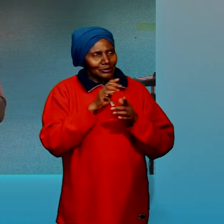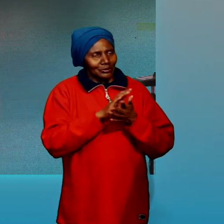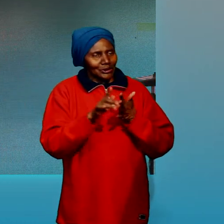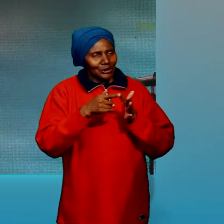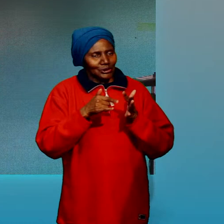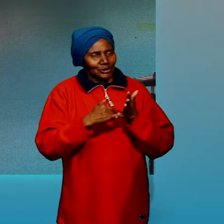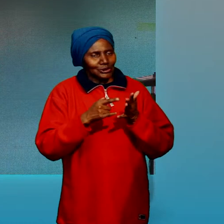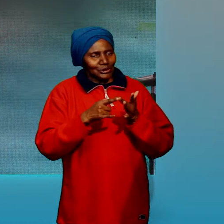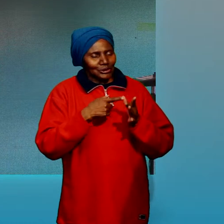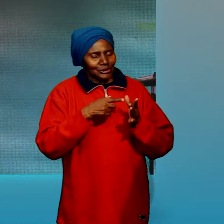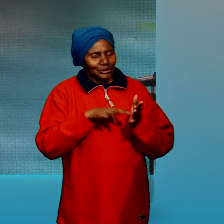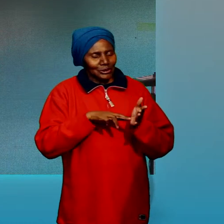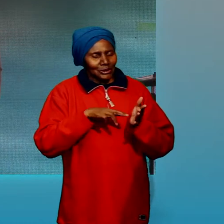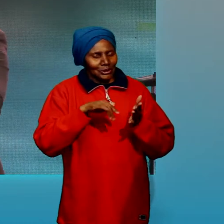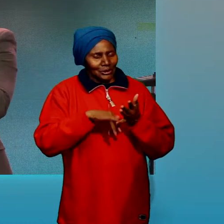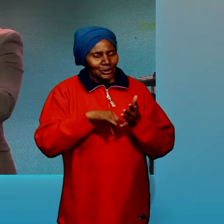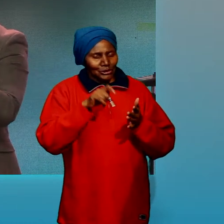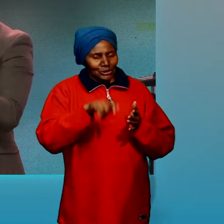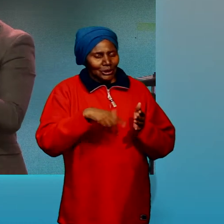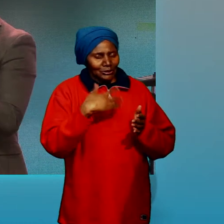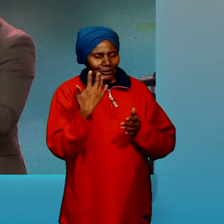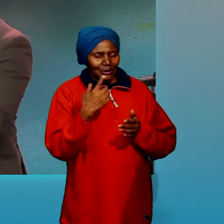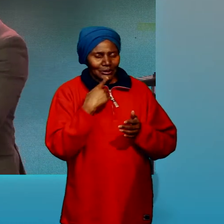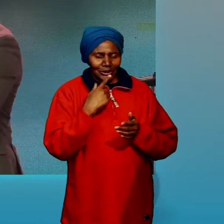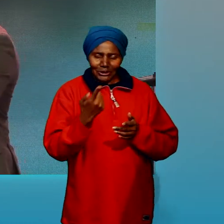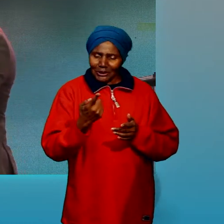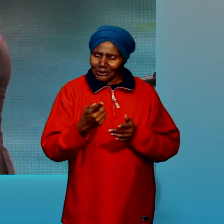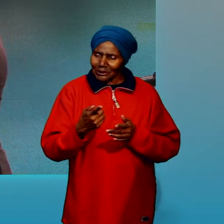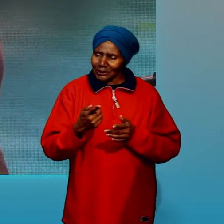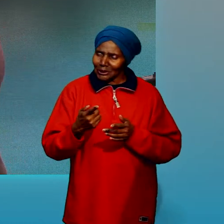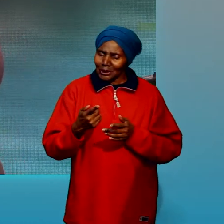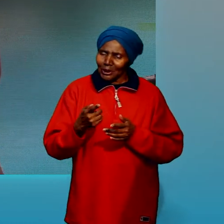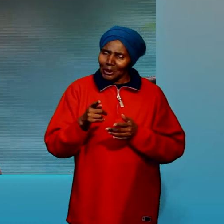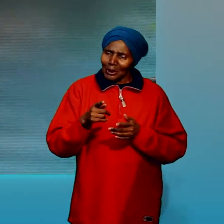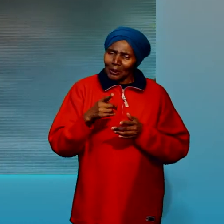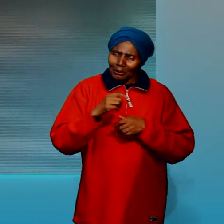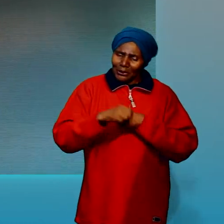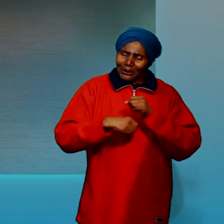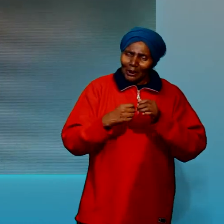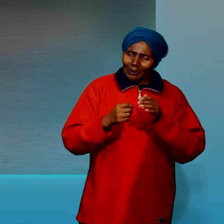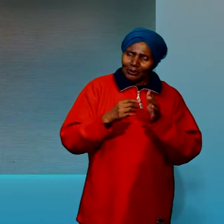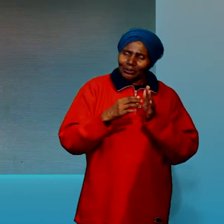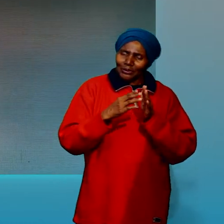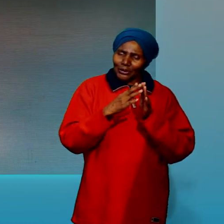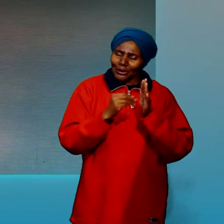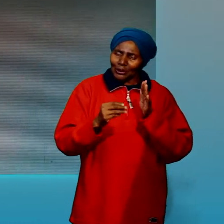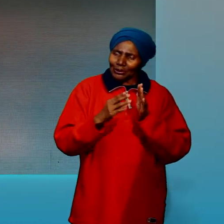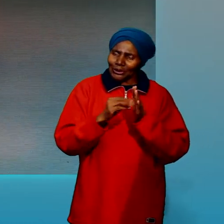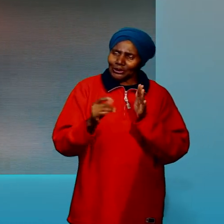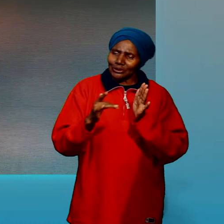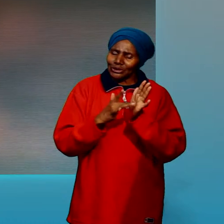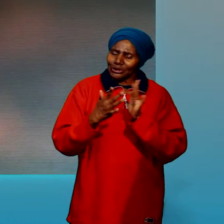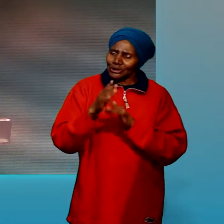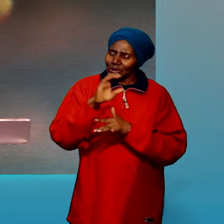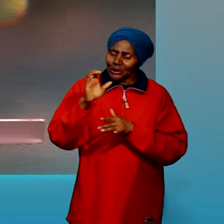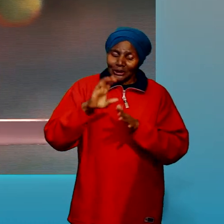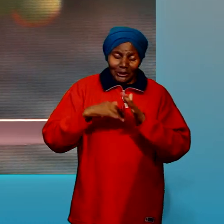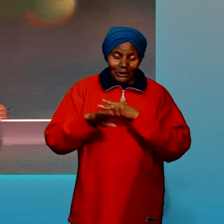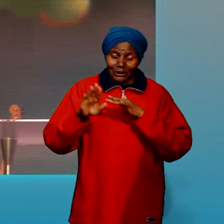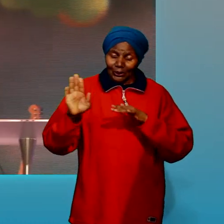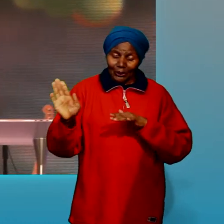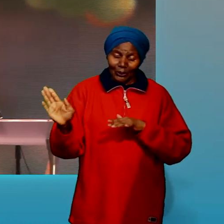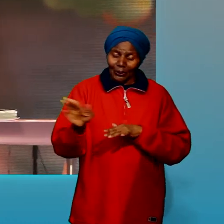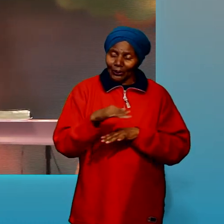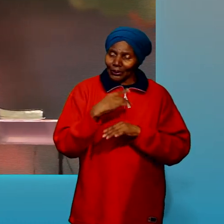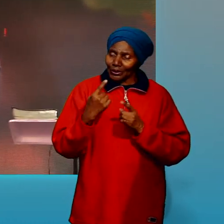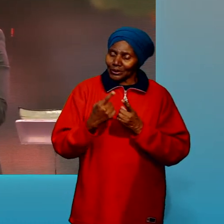says, therefore, be imitators of Christ in all that you do,